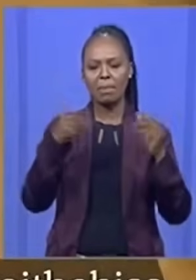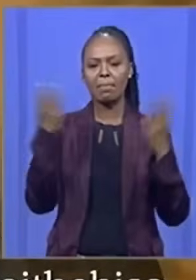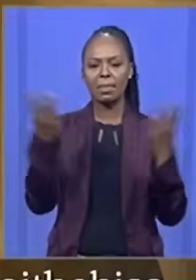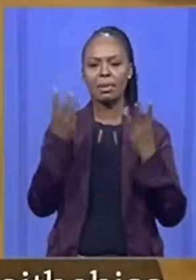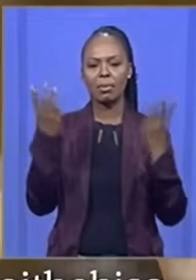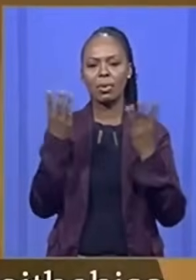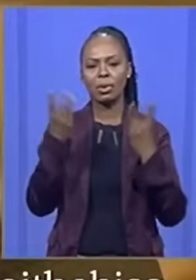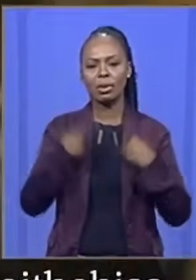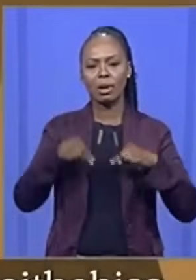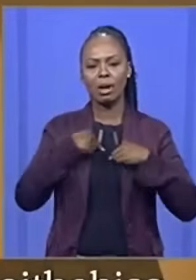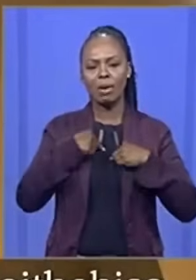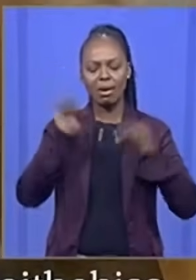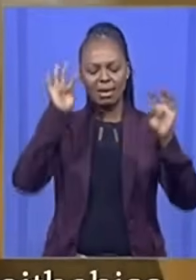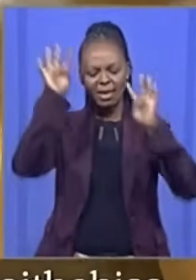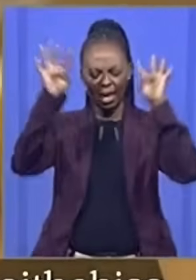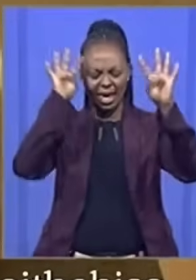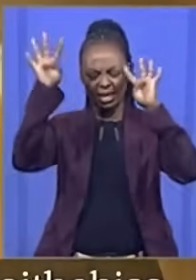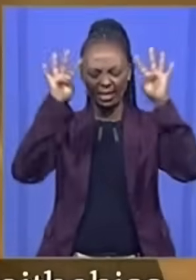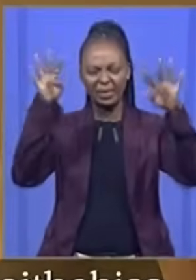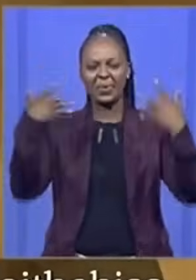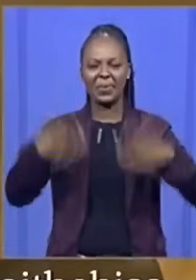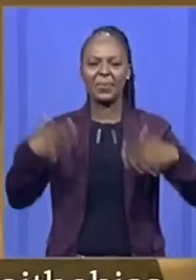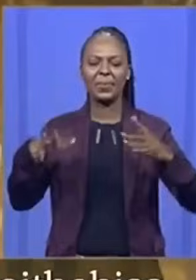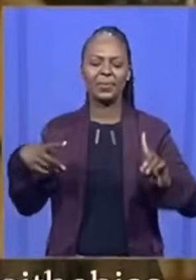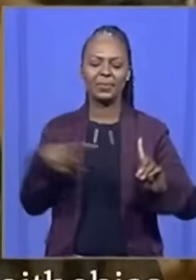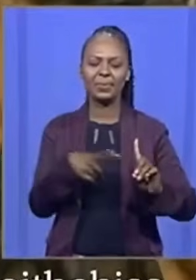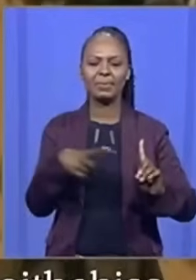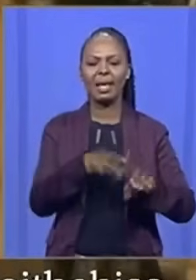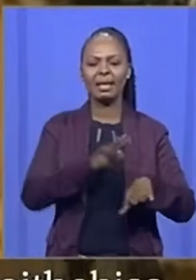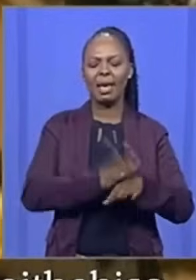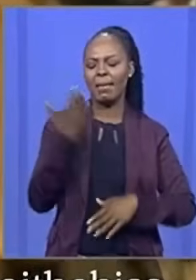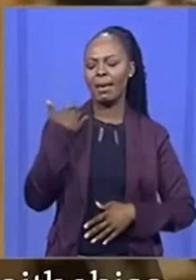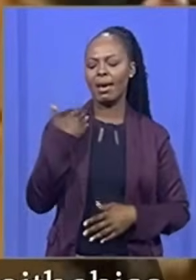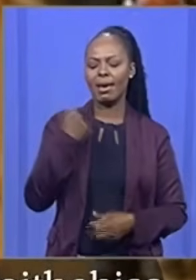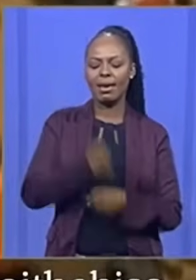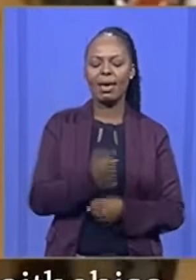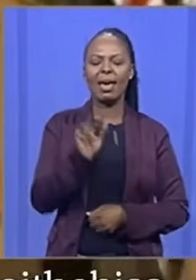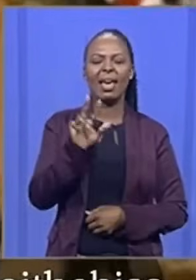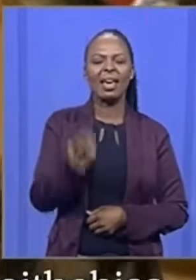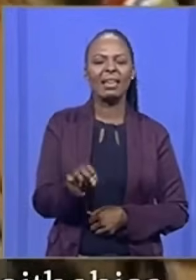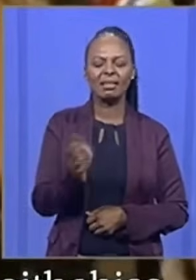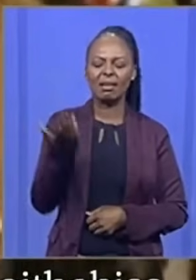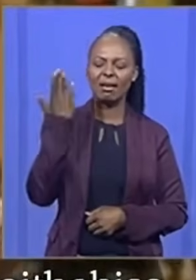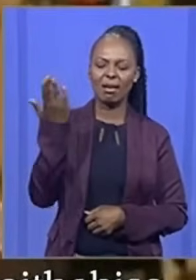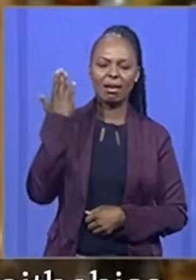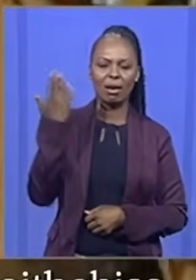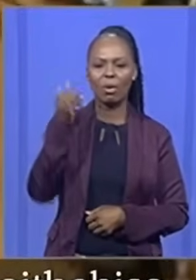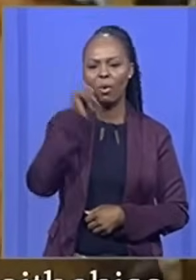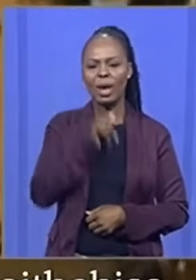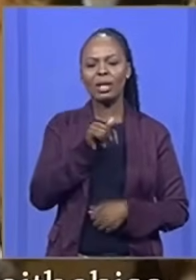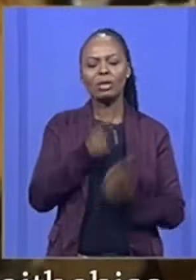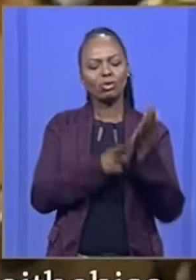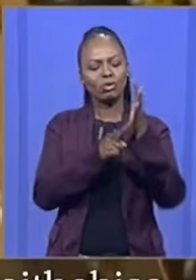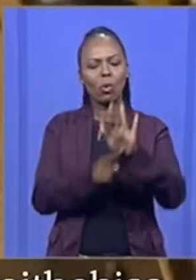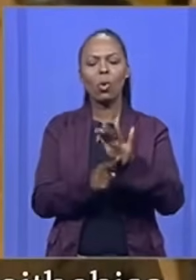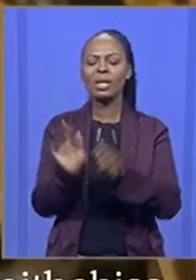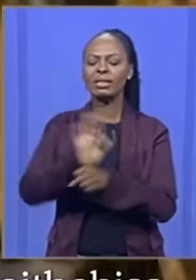our country during that period of the 80s when he did shows like Asina Mali, Woza